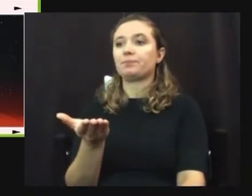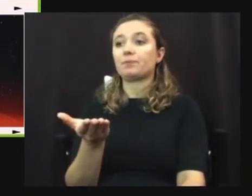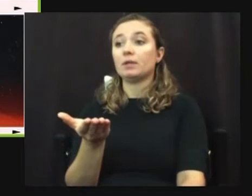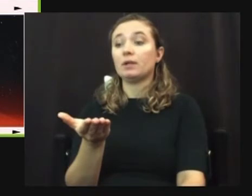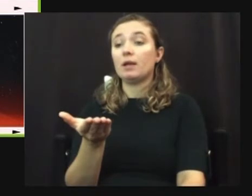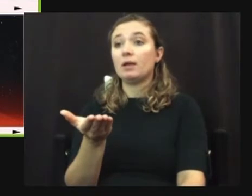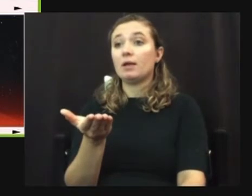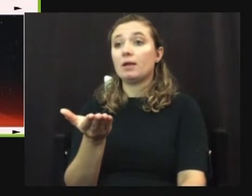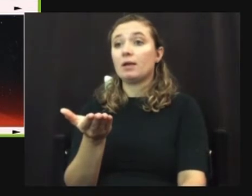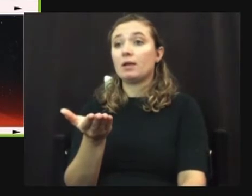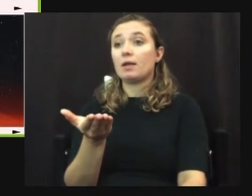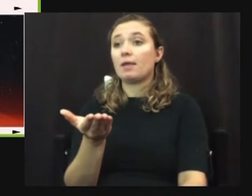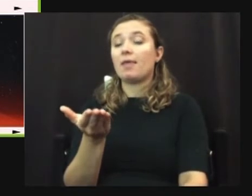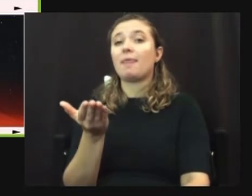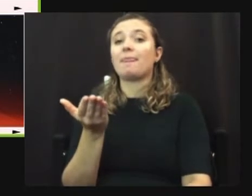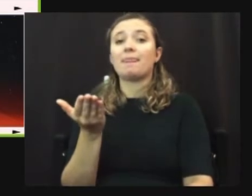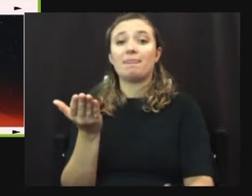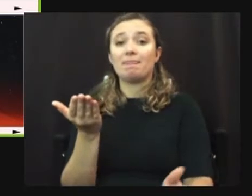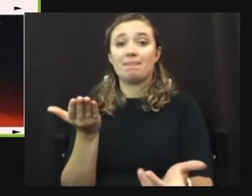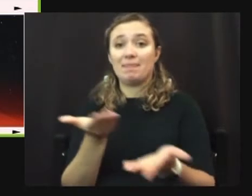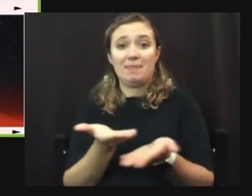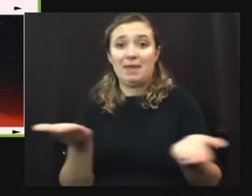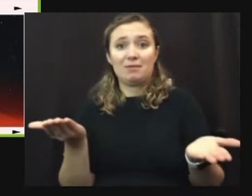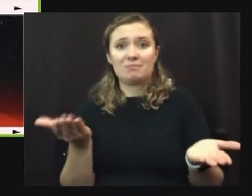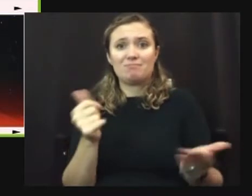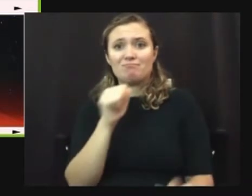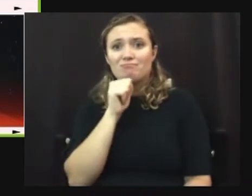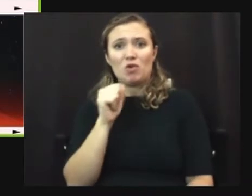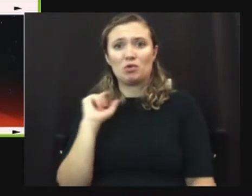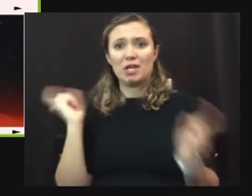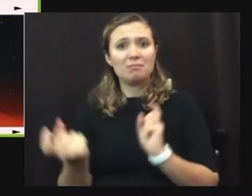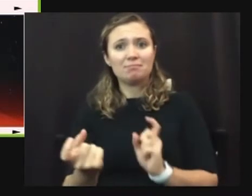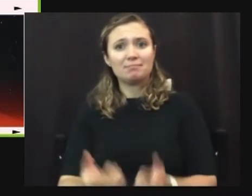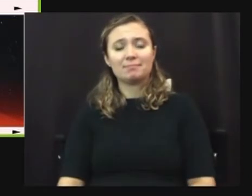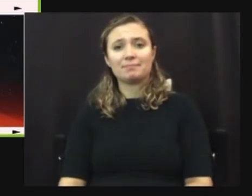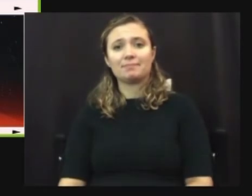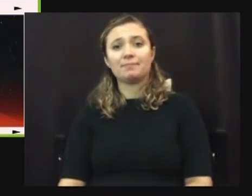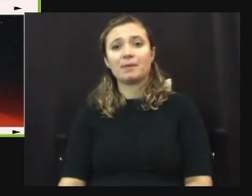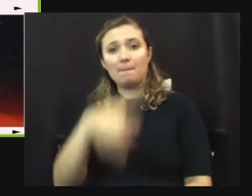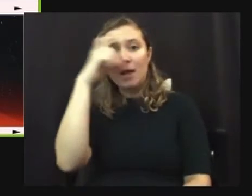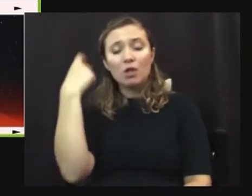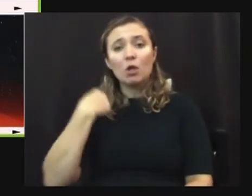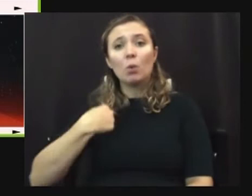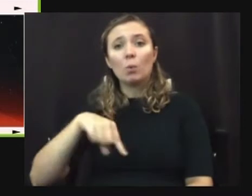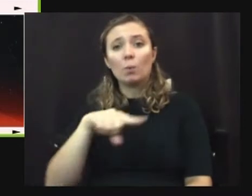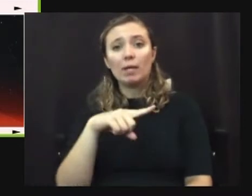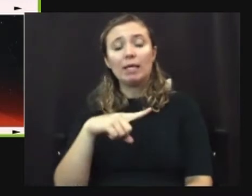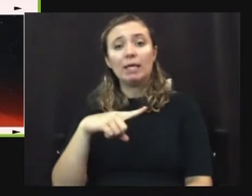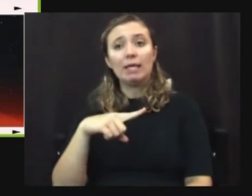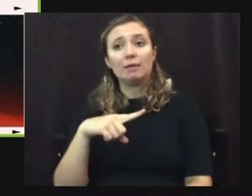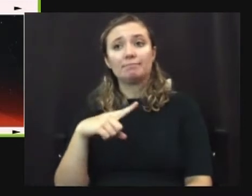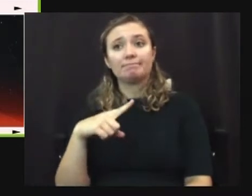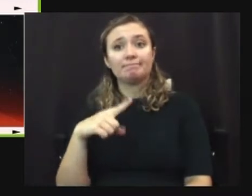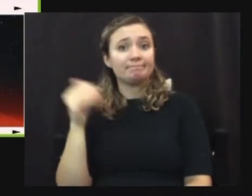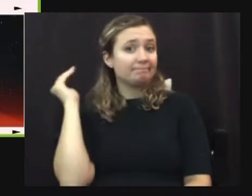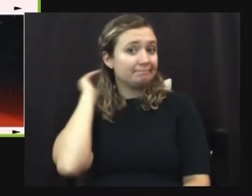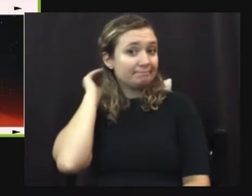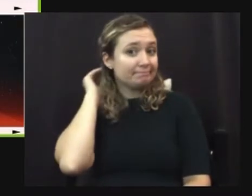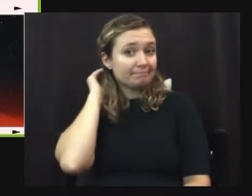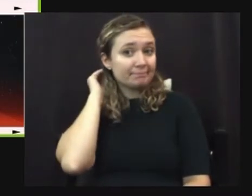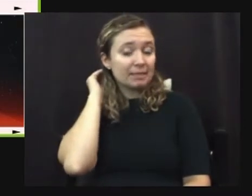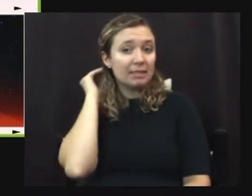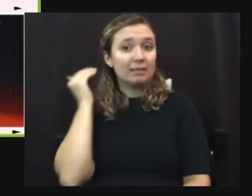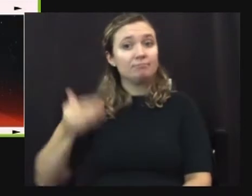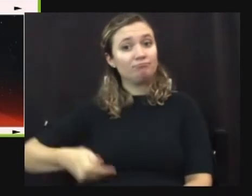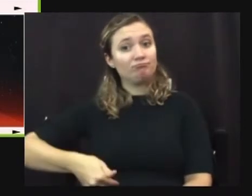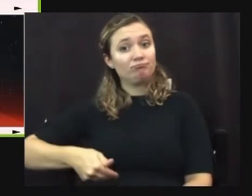things don't change, right? Because we are subconsciously, innately, and when I